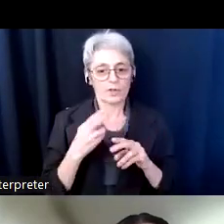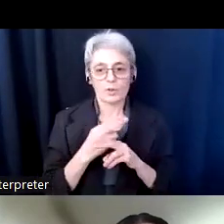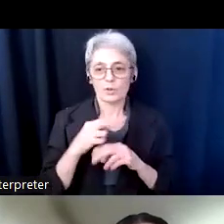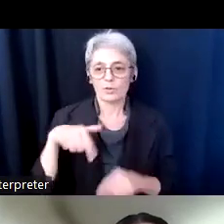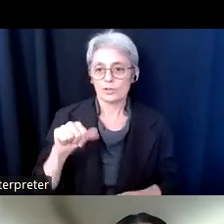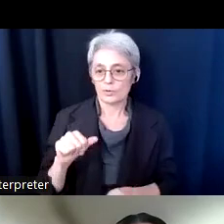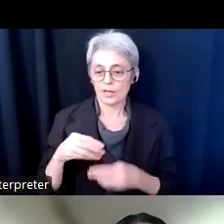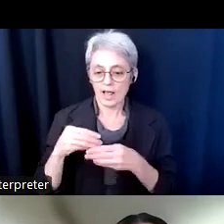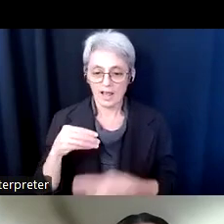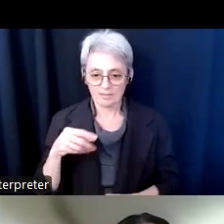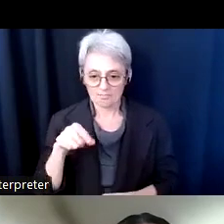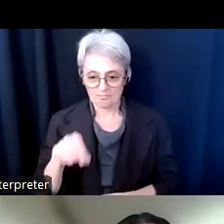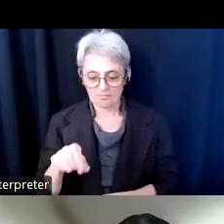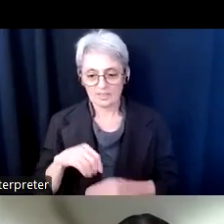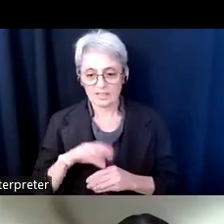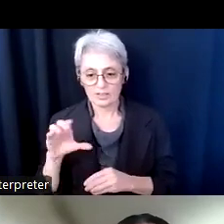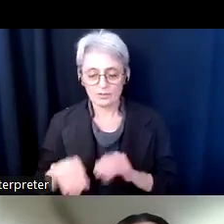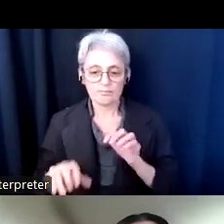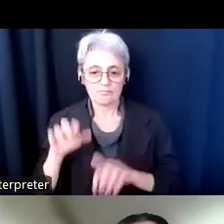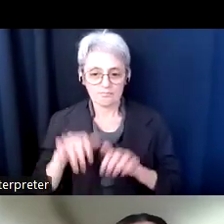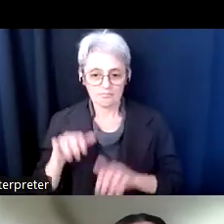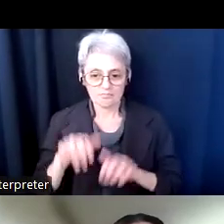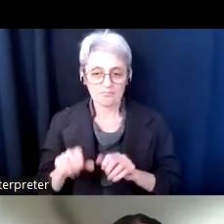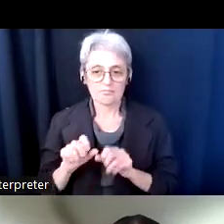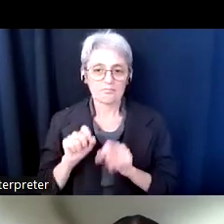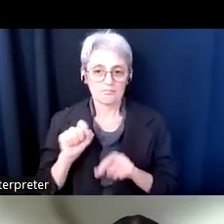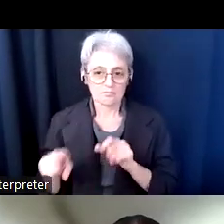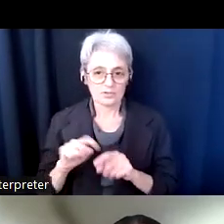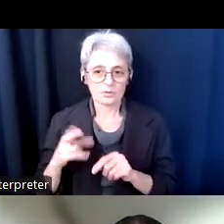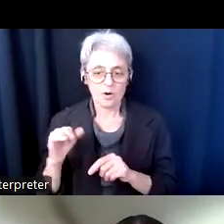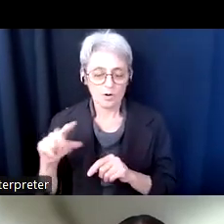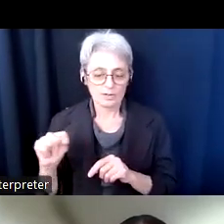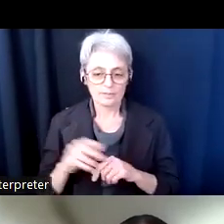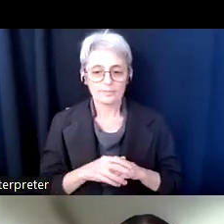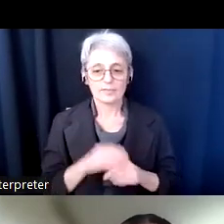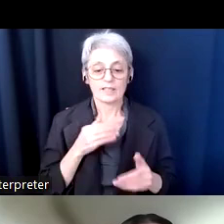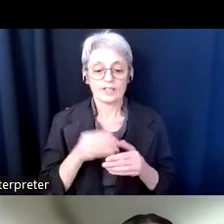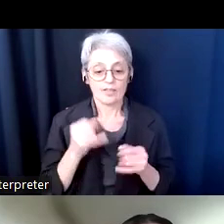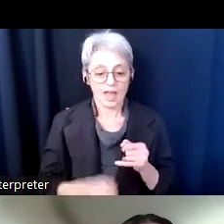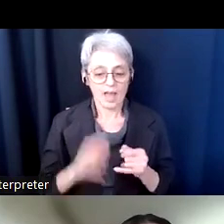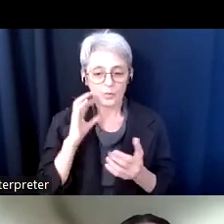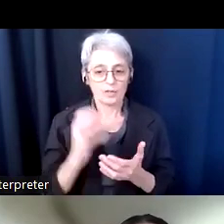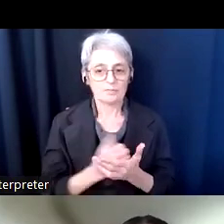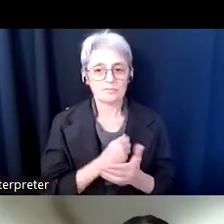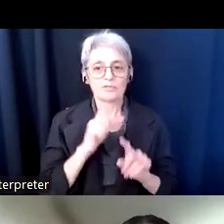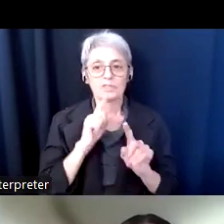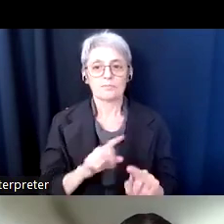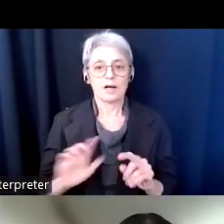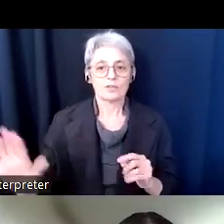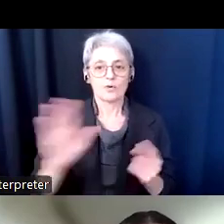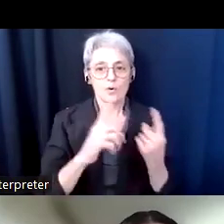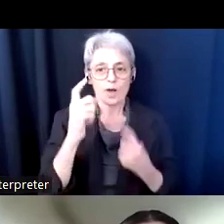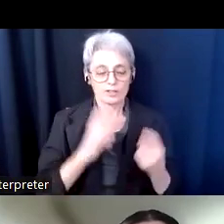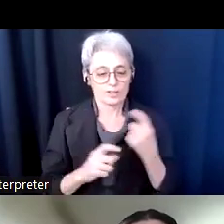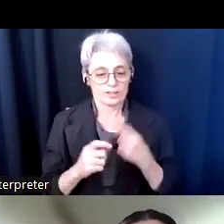ask questions and communicate via chat in the hosts. Toward the end of the webinar, panelists will have an opportunity to respond to questions that have been